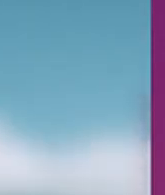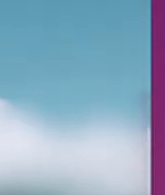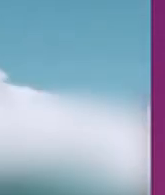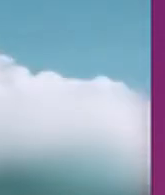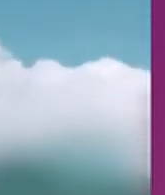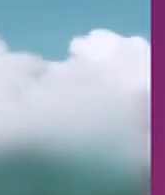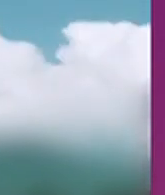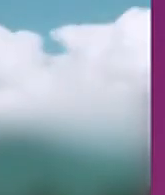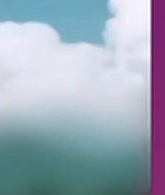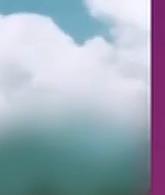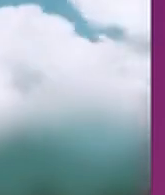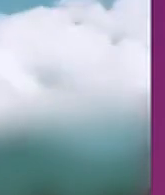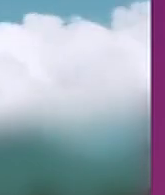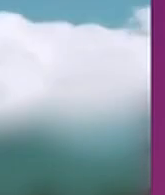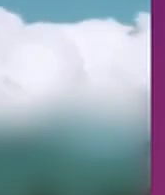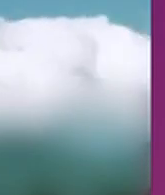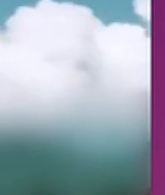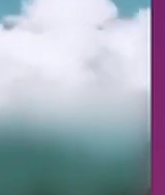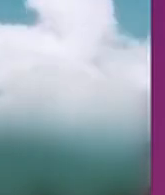In all weathers.